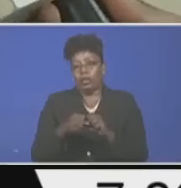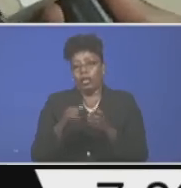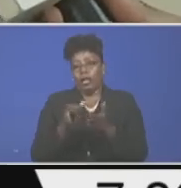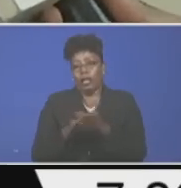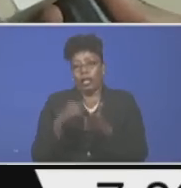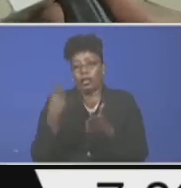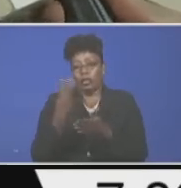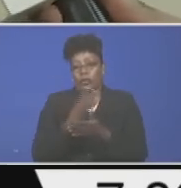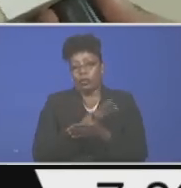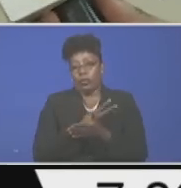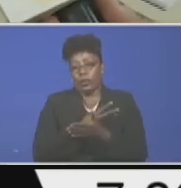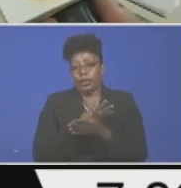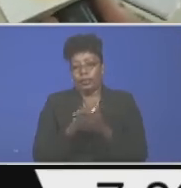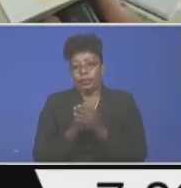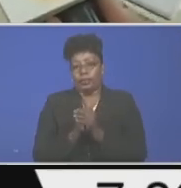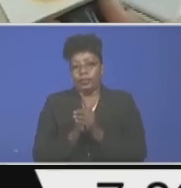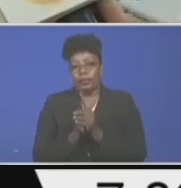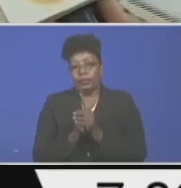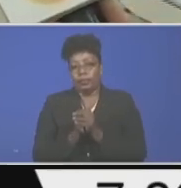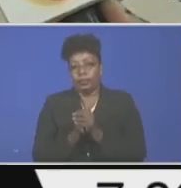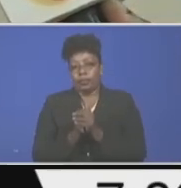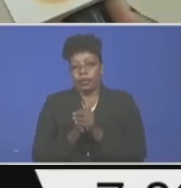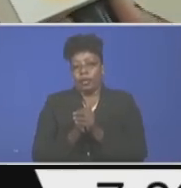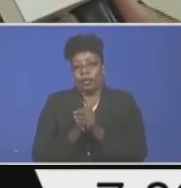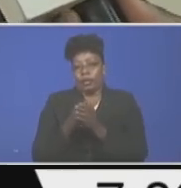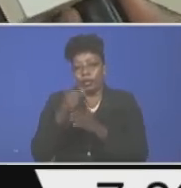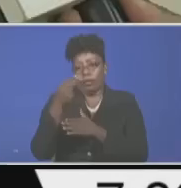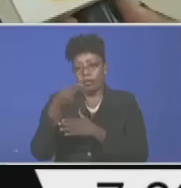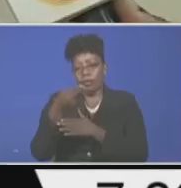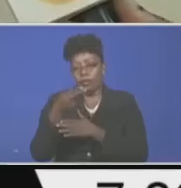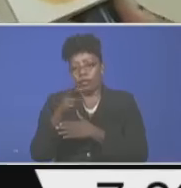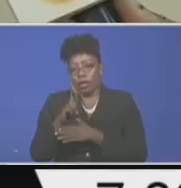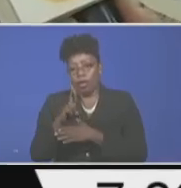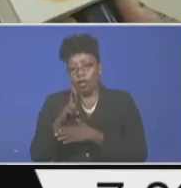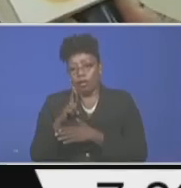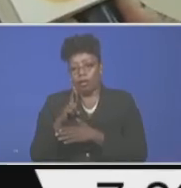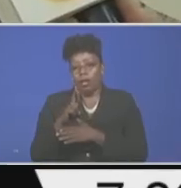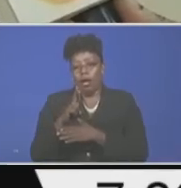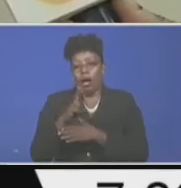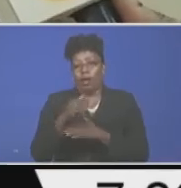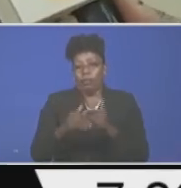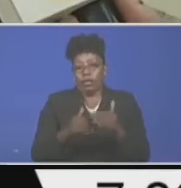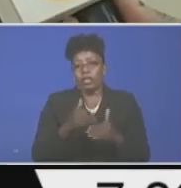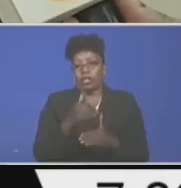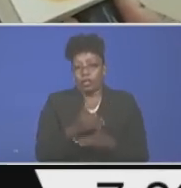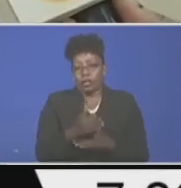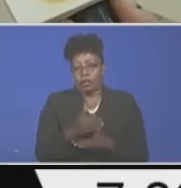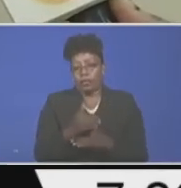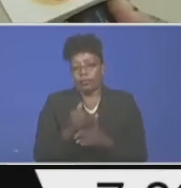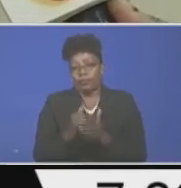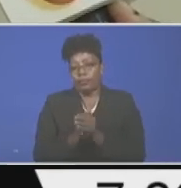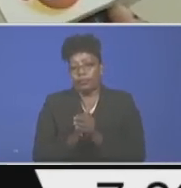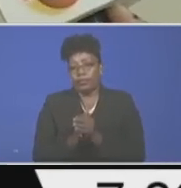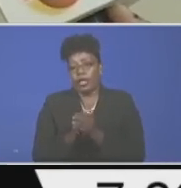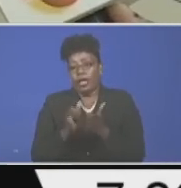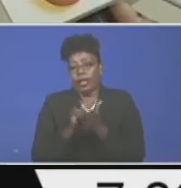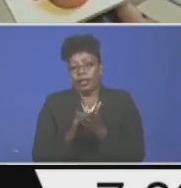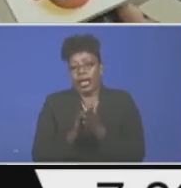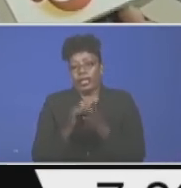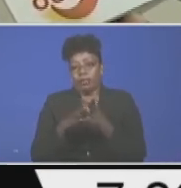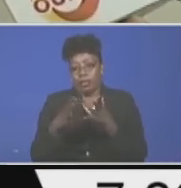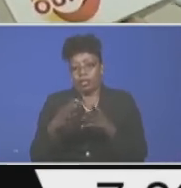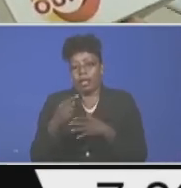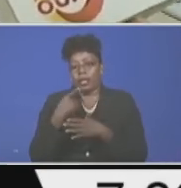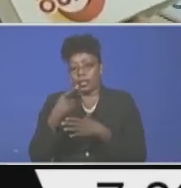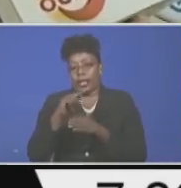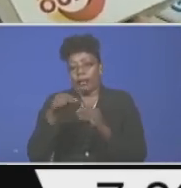to the human resources policies and procedures. And I think that's about as much as I'd like to say